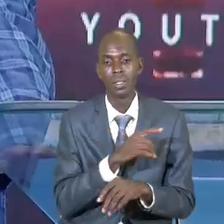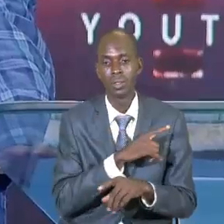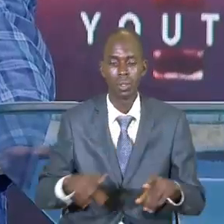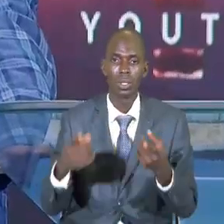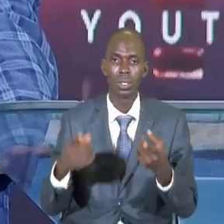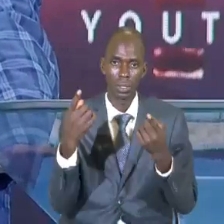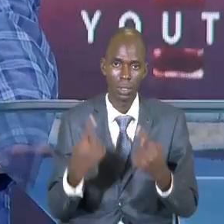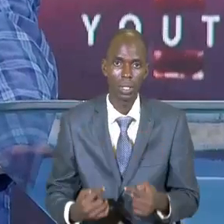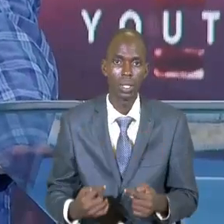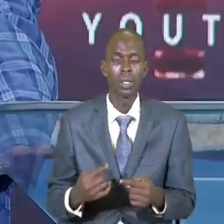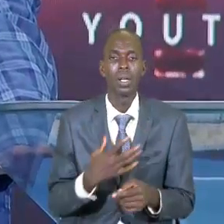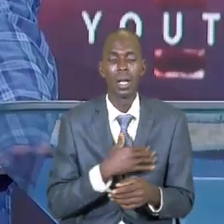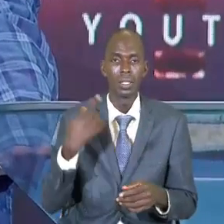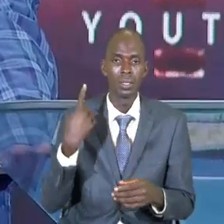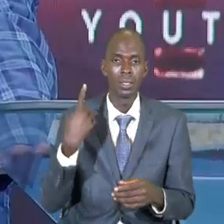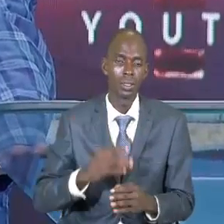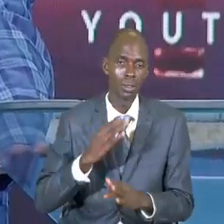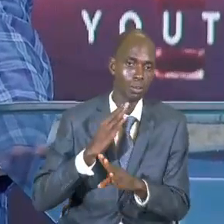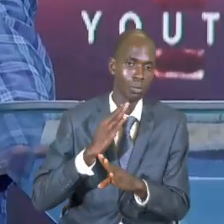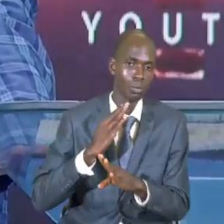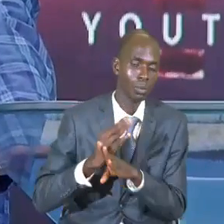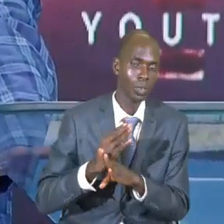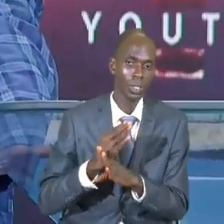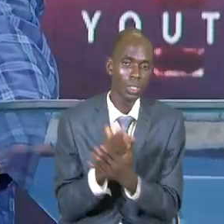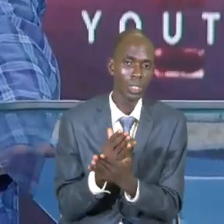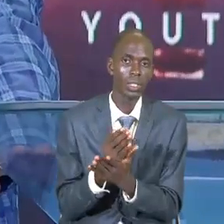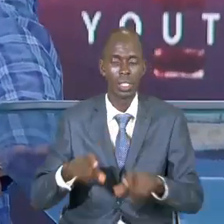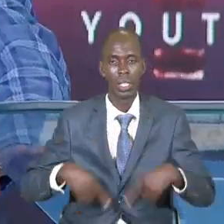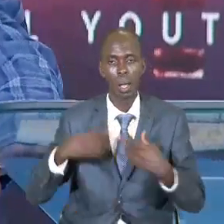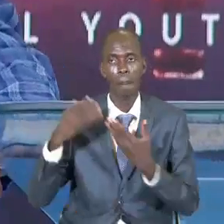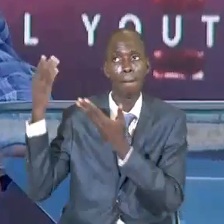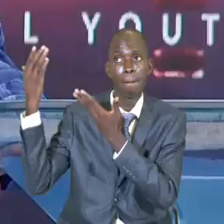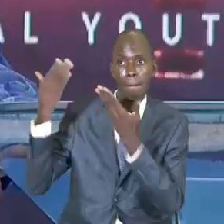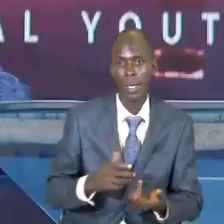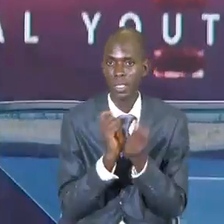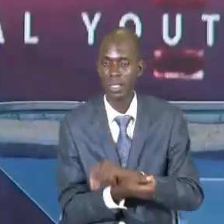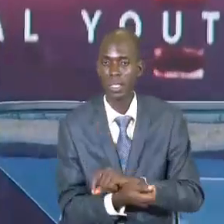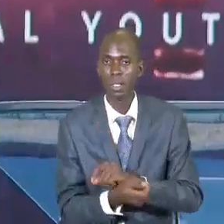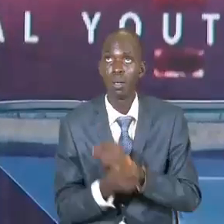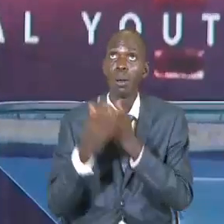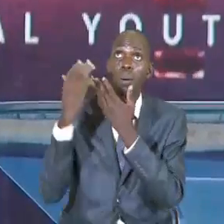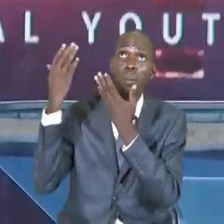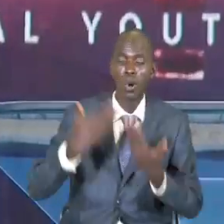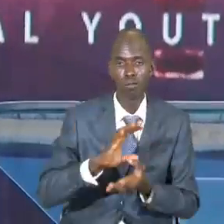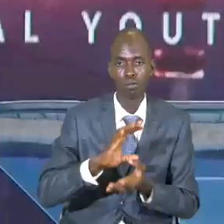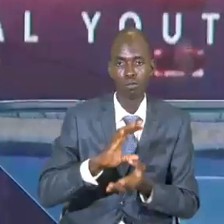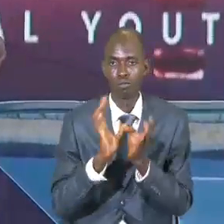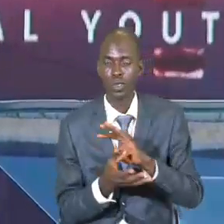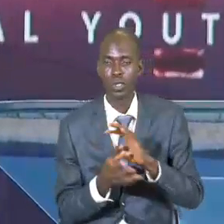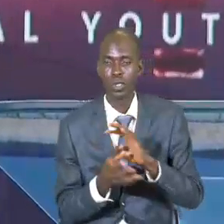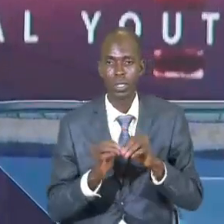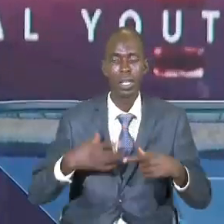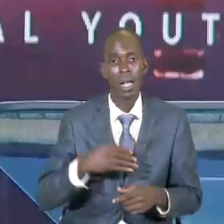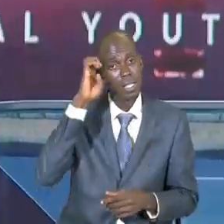change, brought a transformation, and brought conversion in his life, and he became a changed